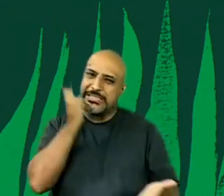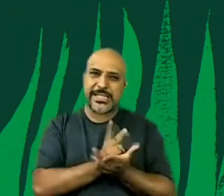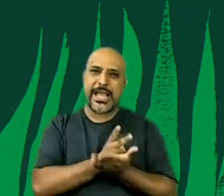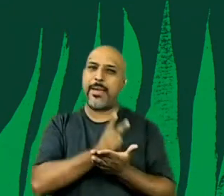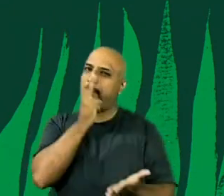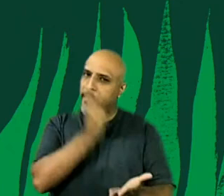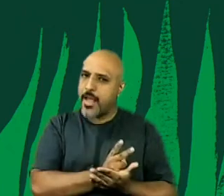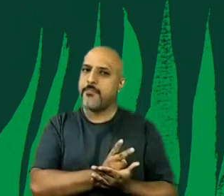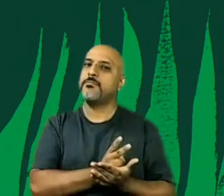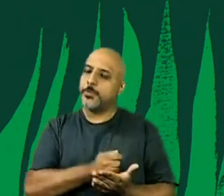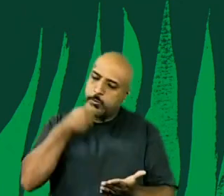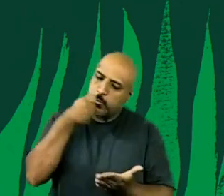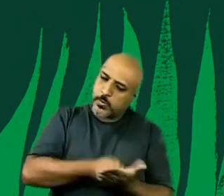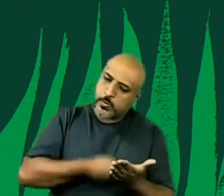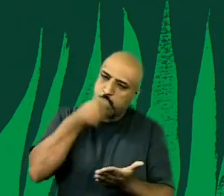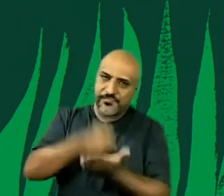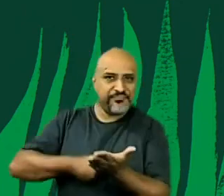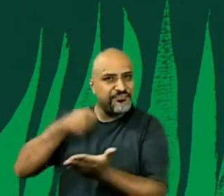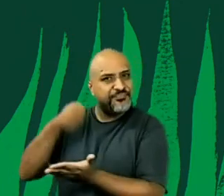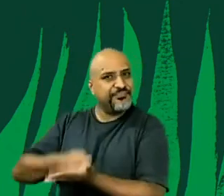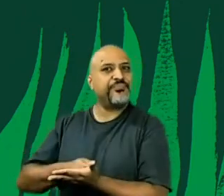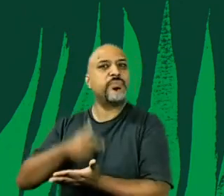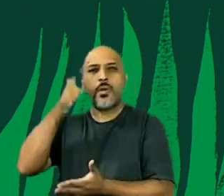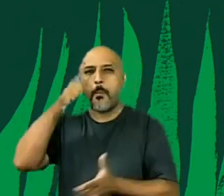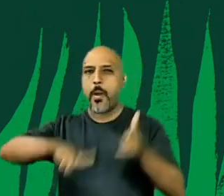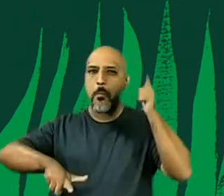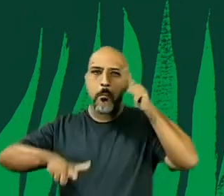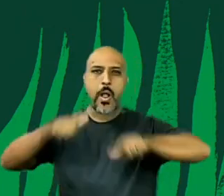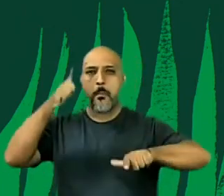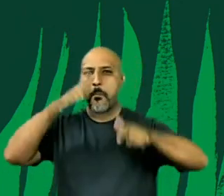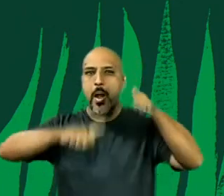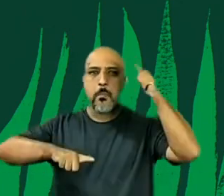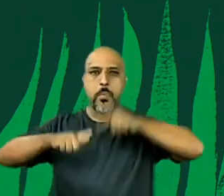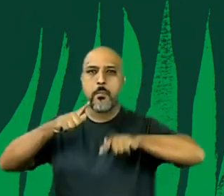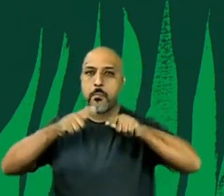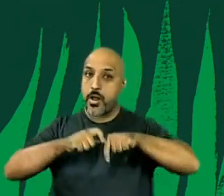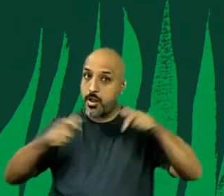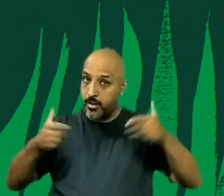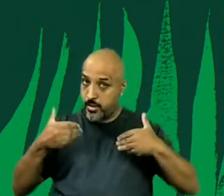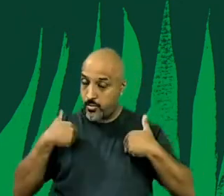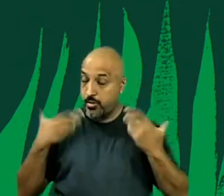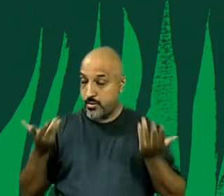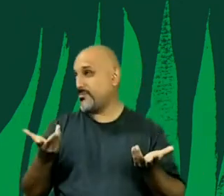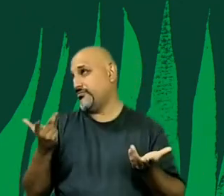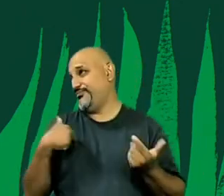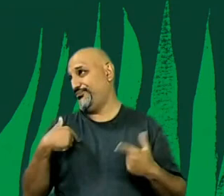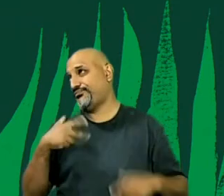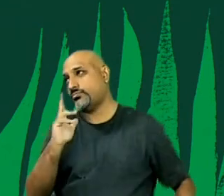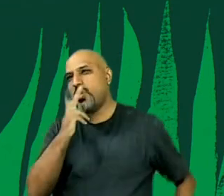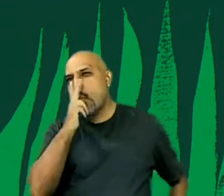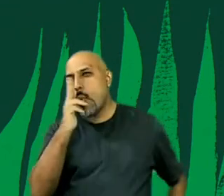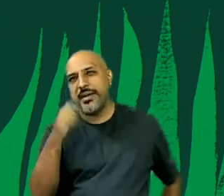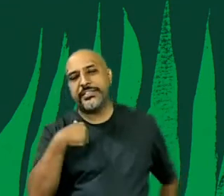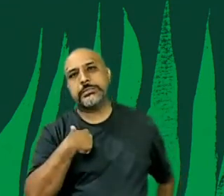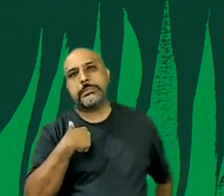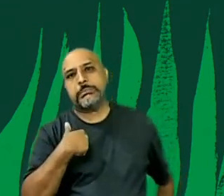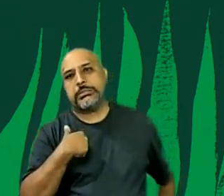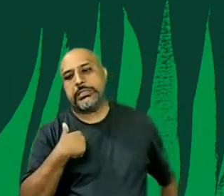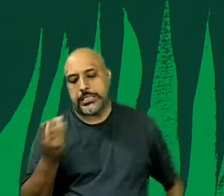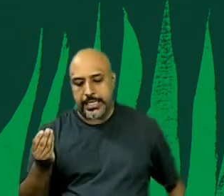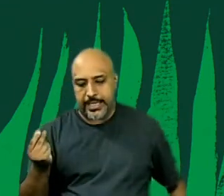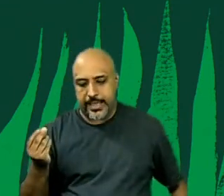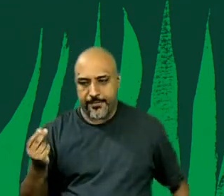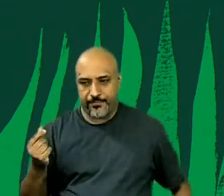It's constantly a time of struggle. It's a time of struggle, constant struggle. So I believe for